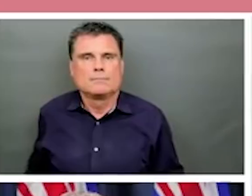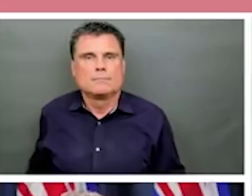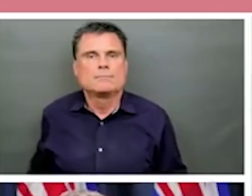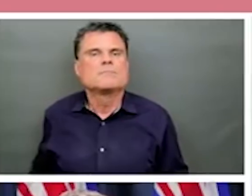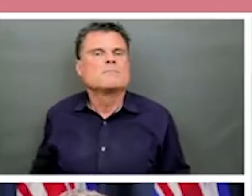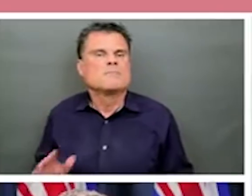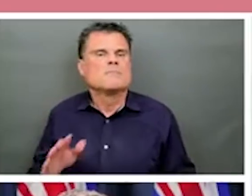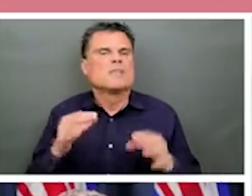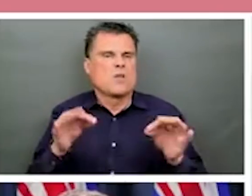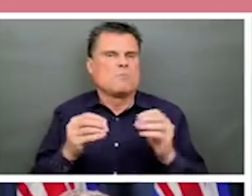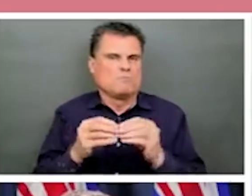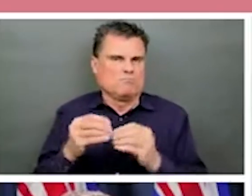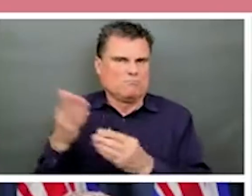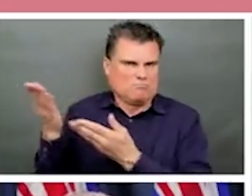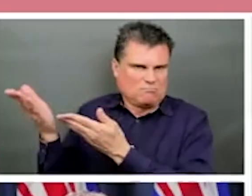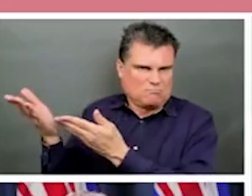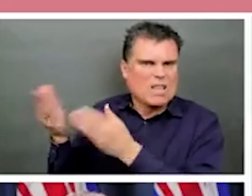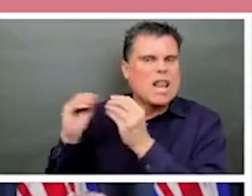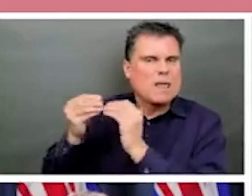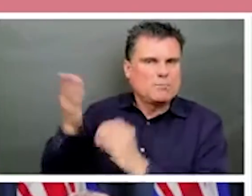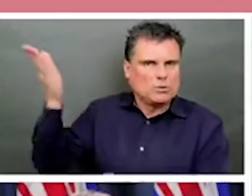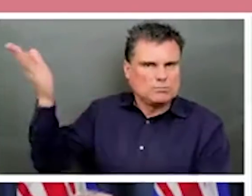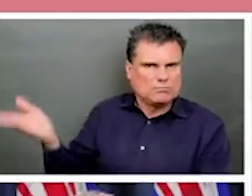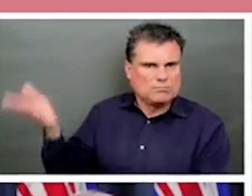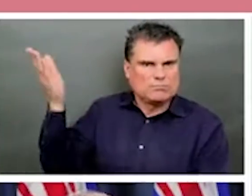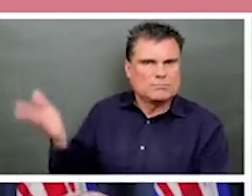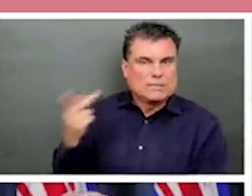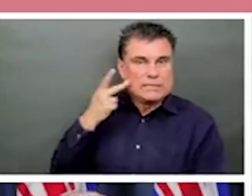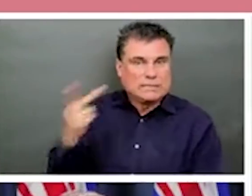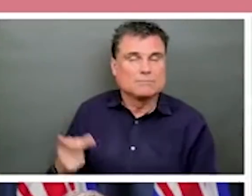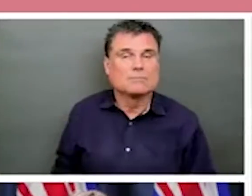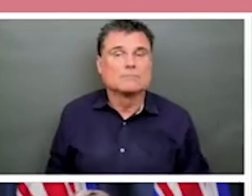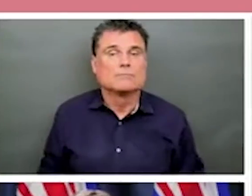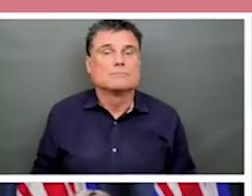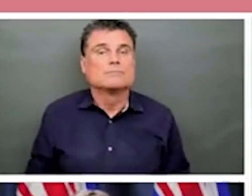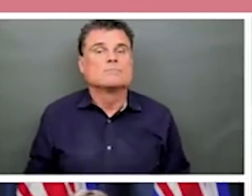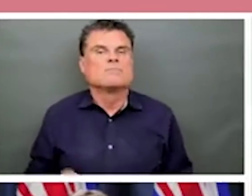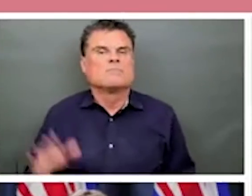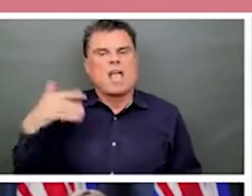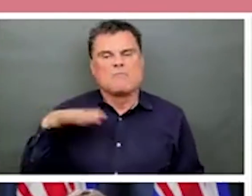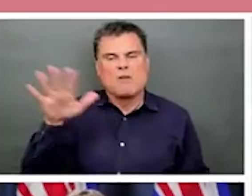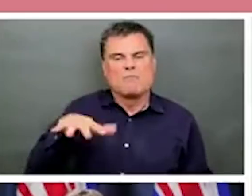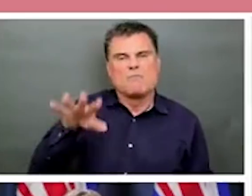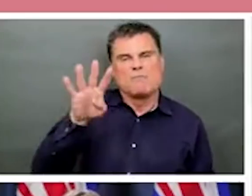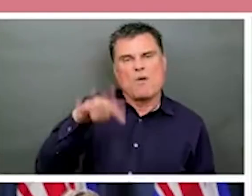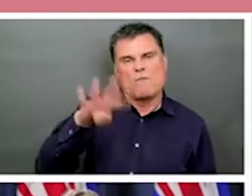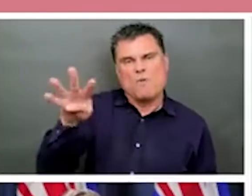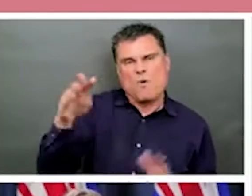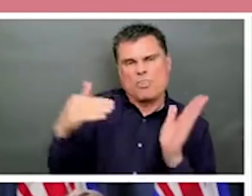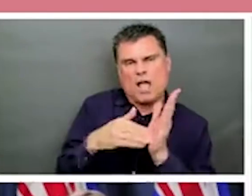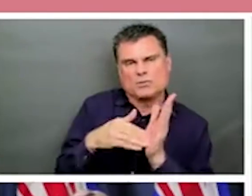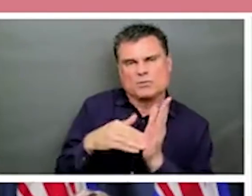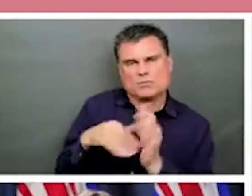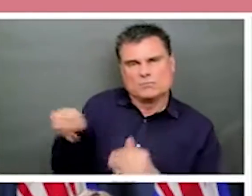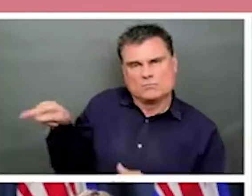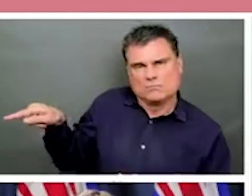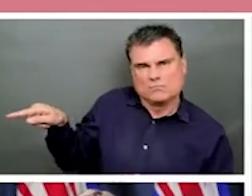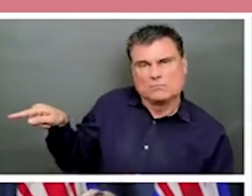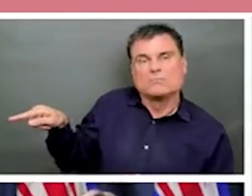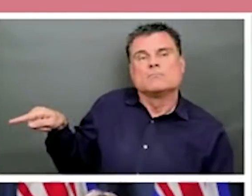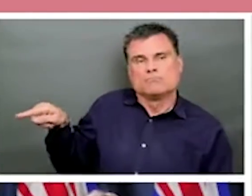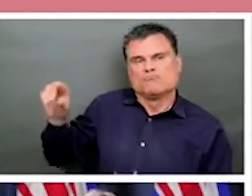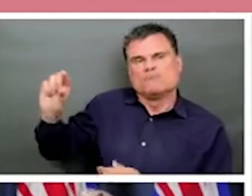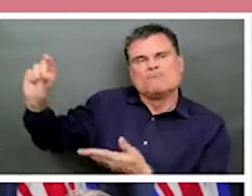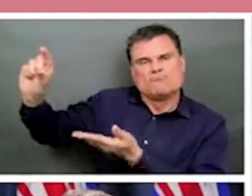groups and shows you that at the end of it all, we have about 44,000 doses of vaccine that we will